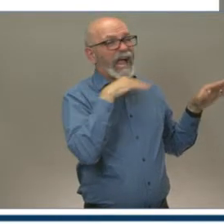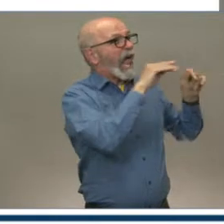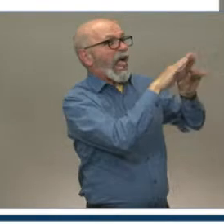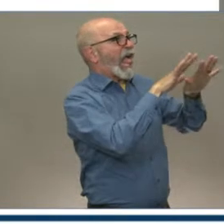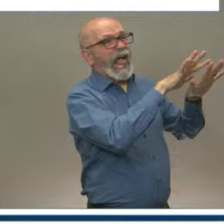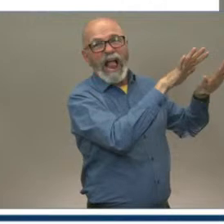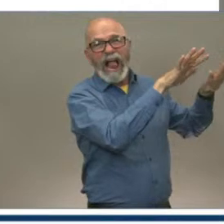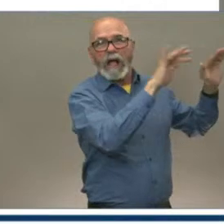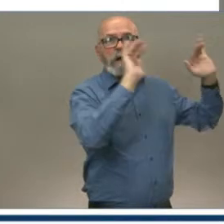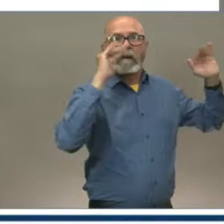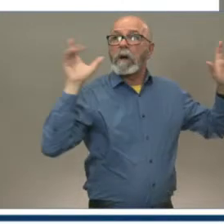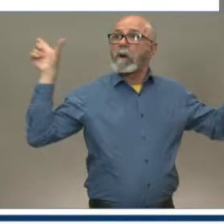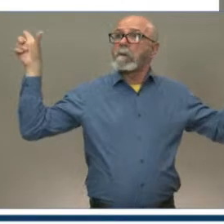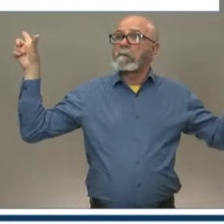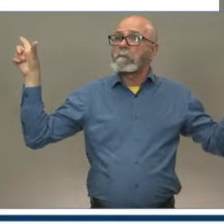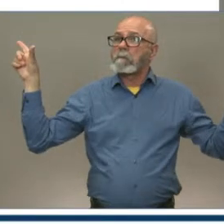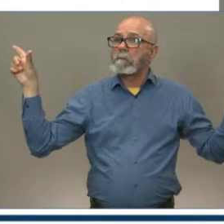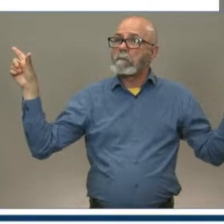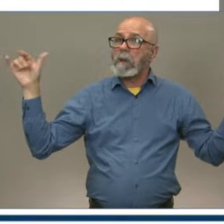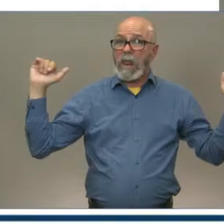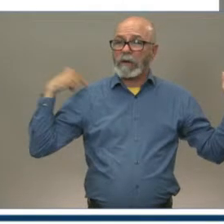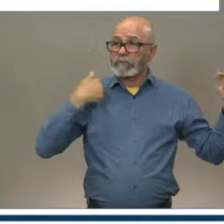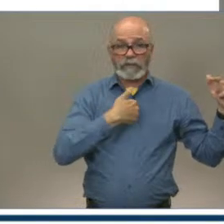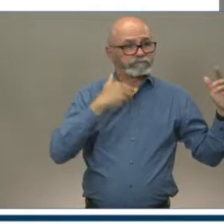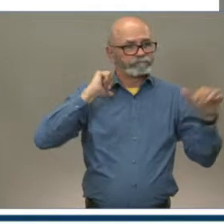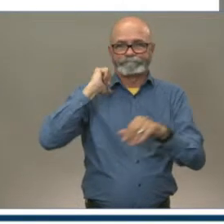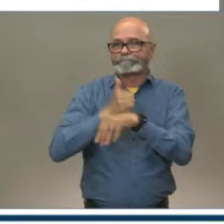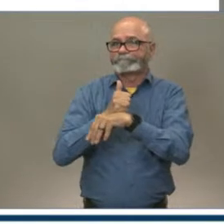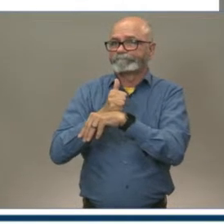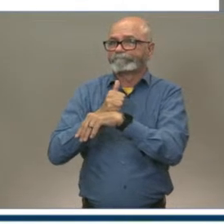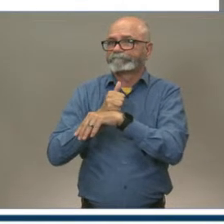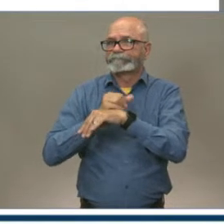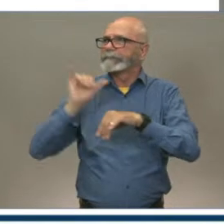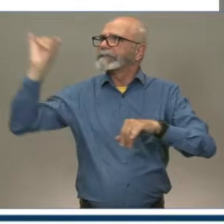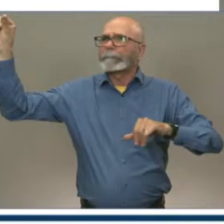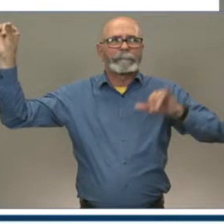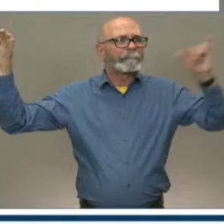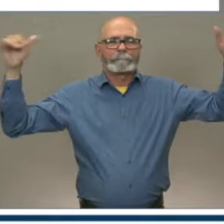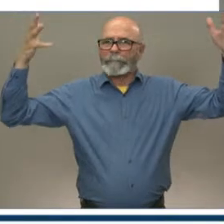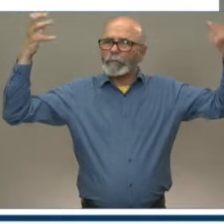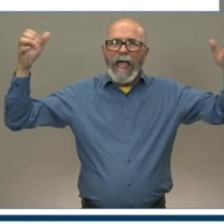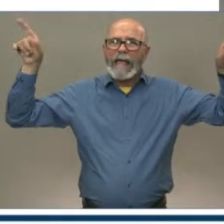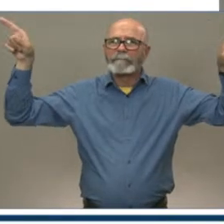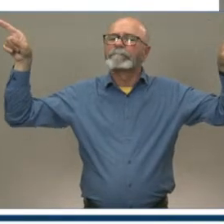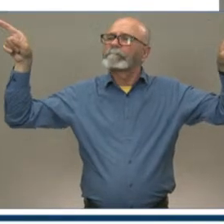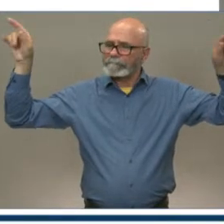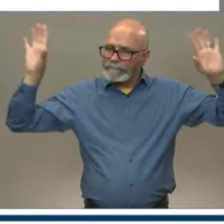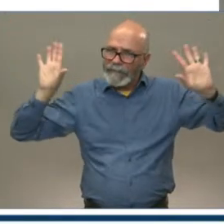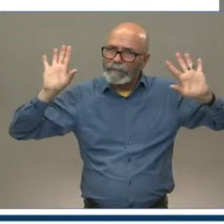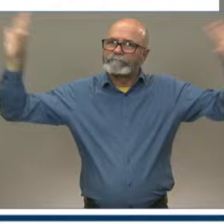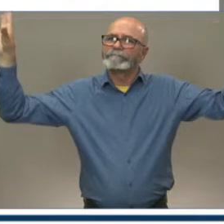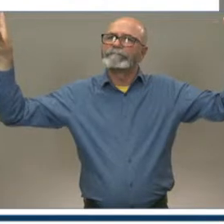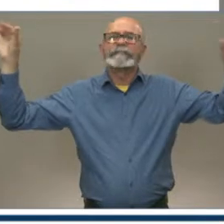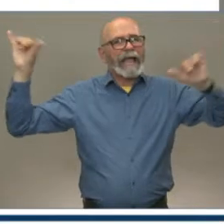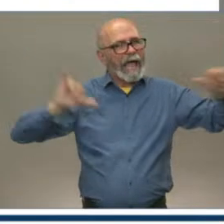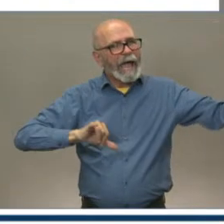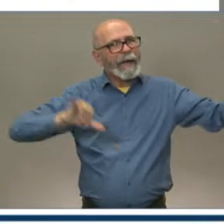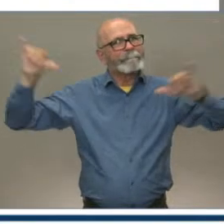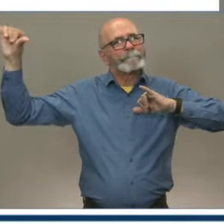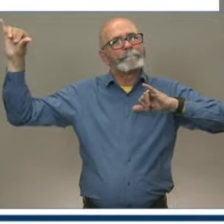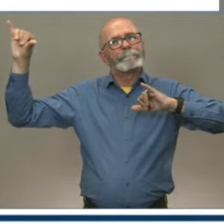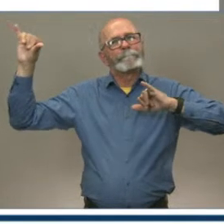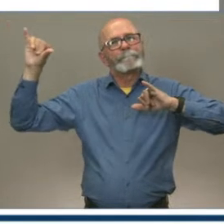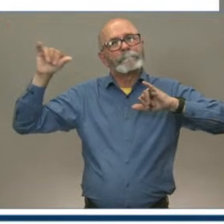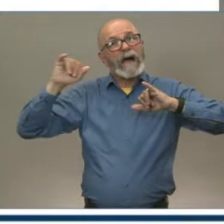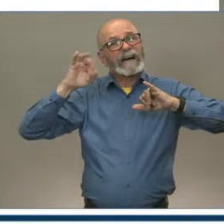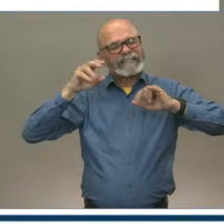put in place as Halifax is already consistent with what those jurisdictions put in. If we need to tighten up in some areas,